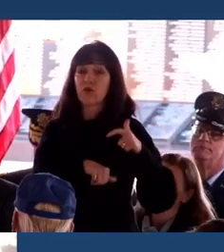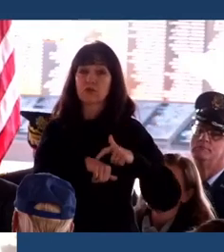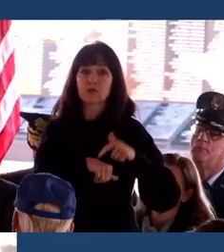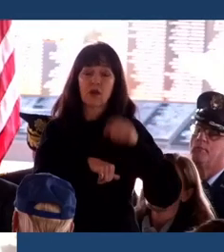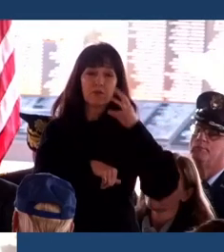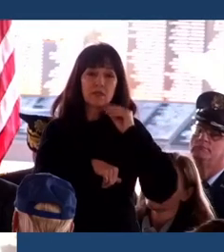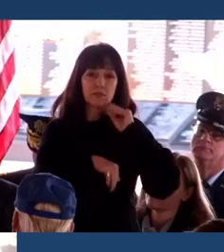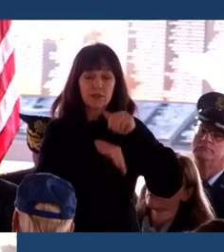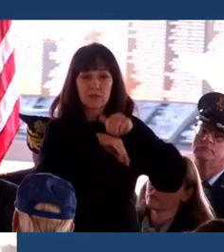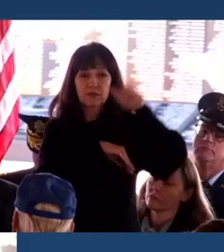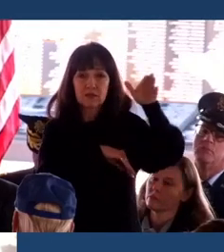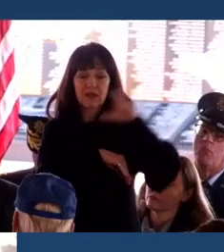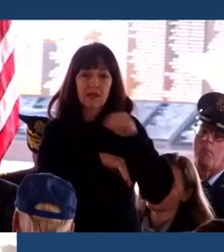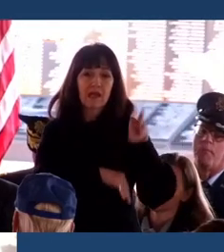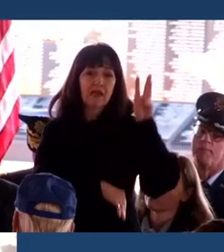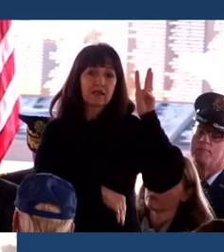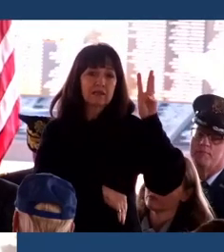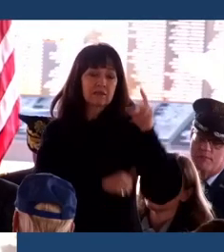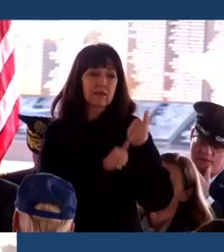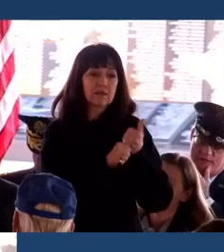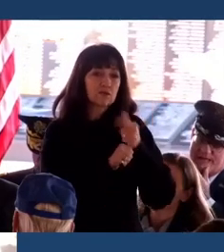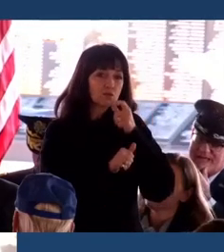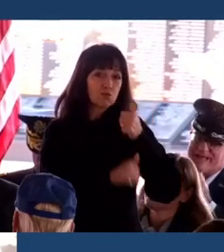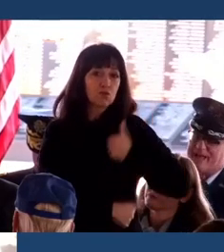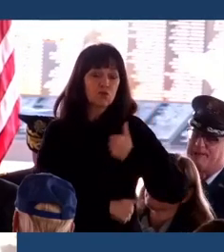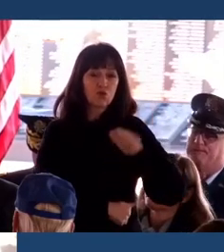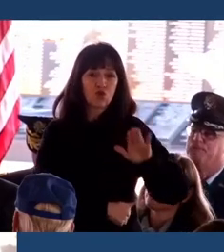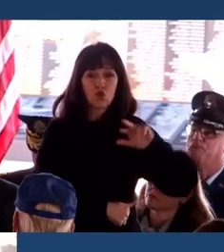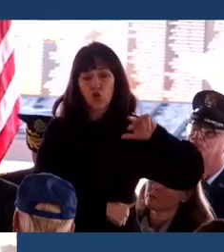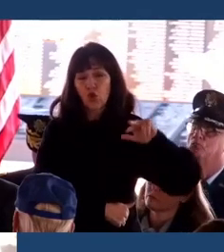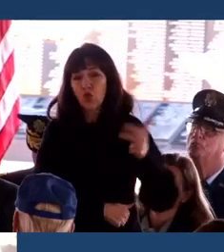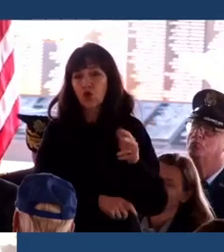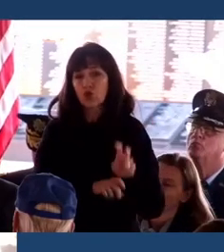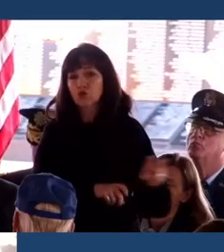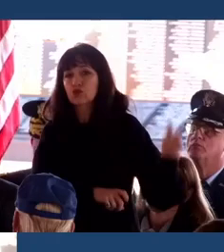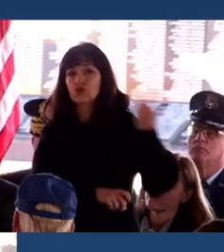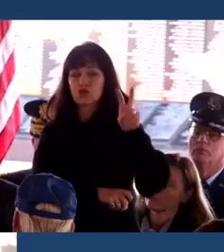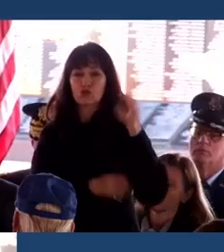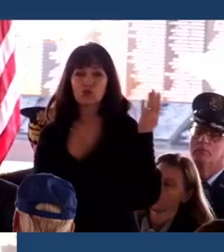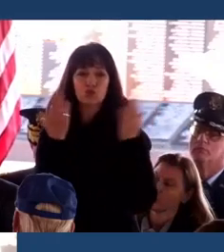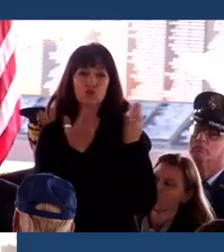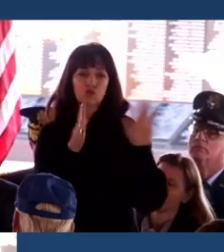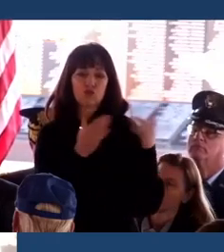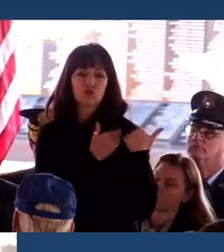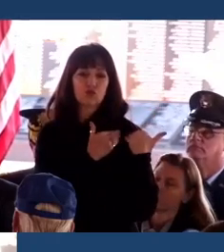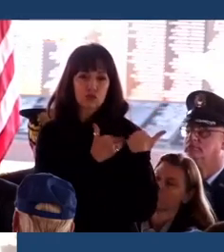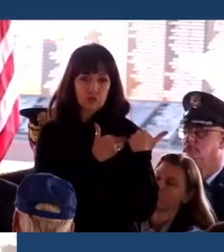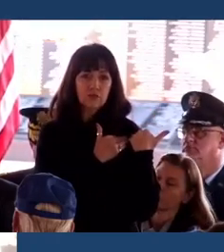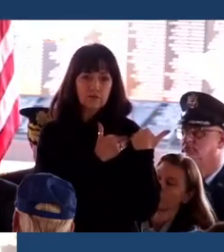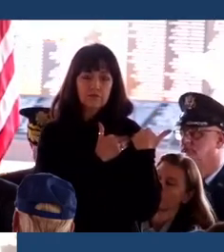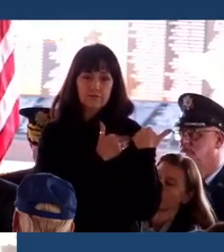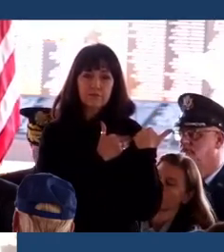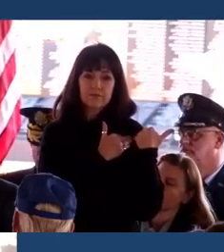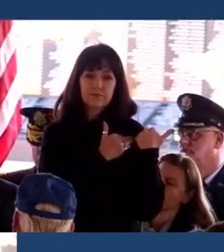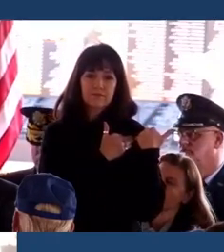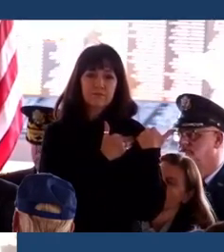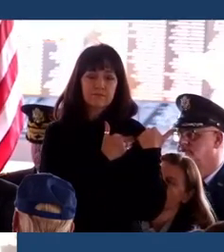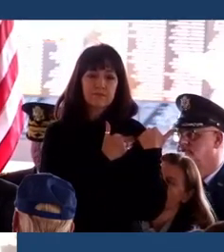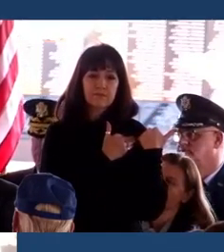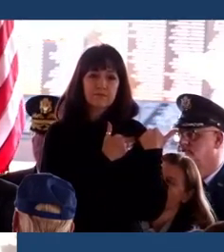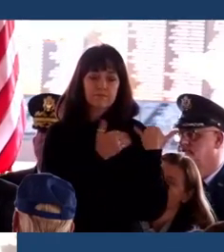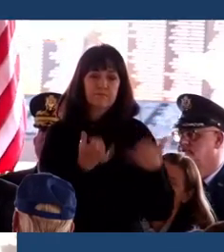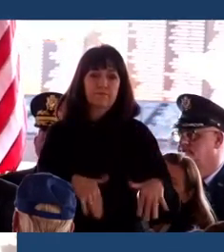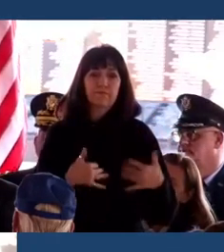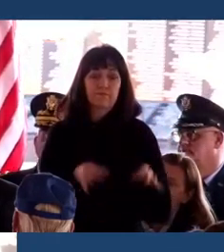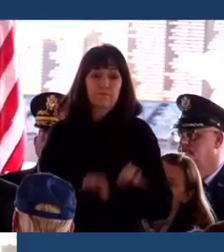and 6 guardsmen and women who were serving their third tour of duty. Significantly, 44